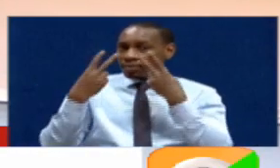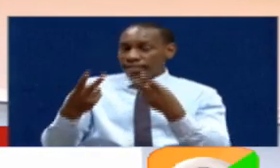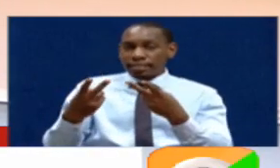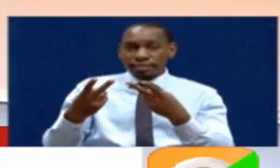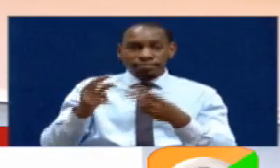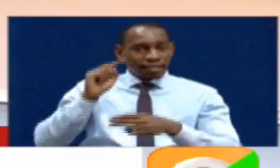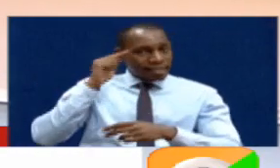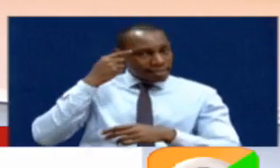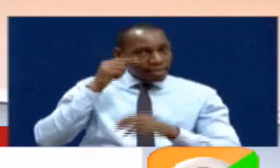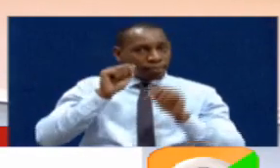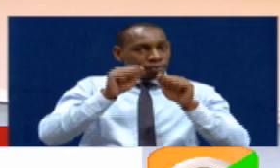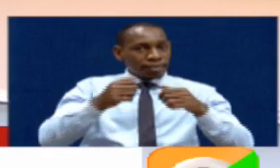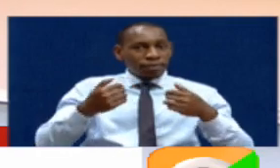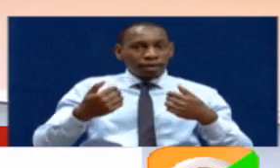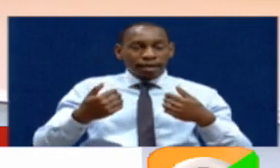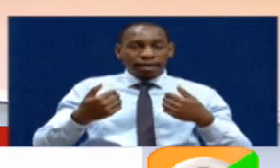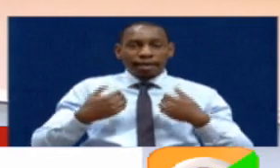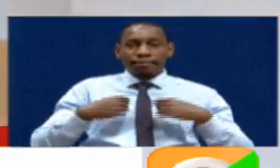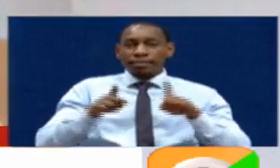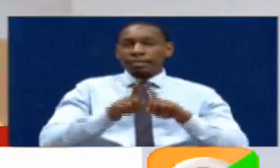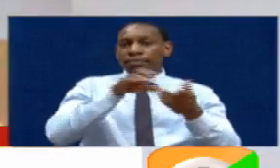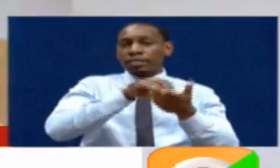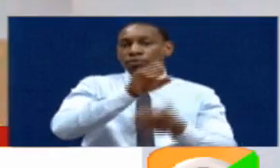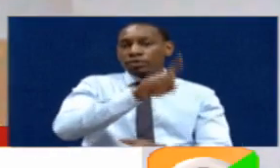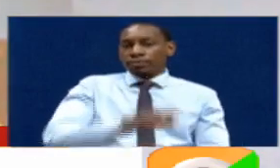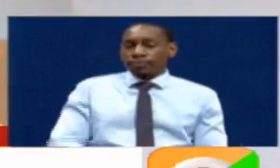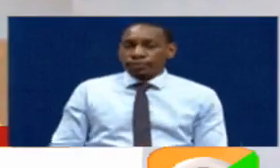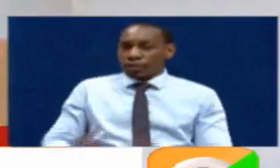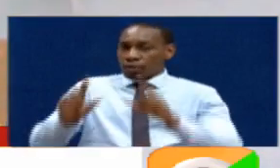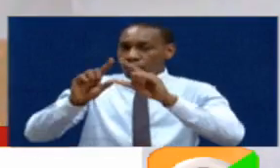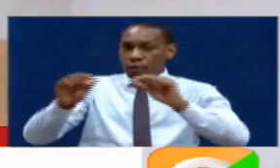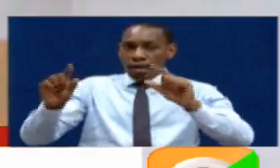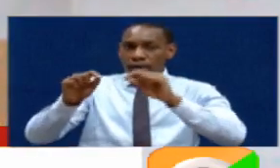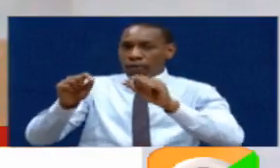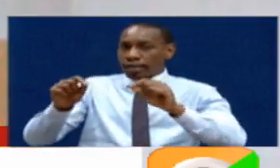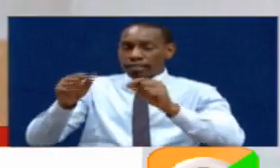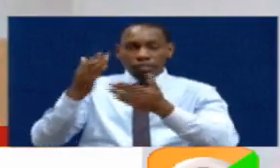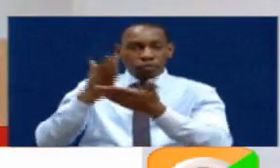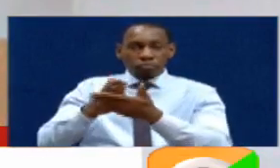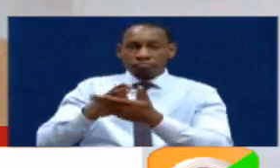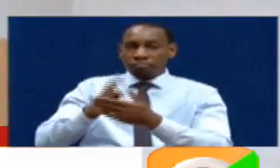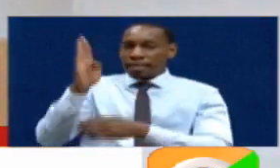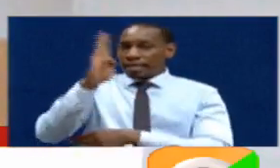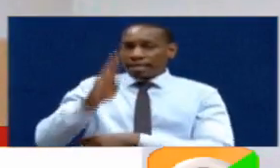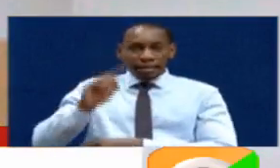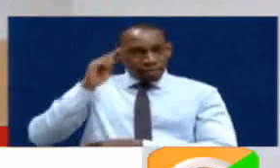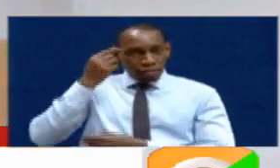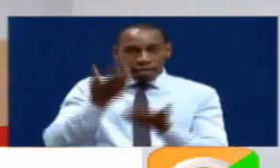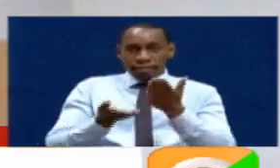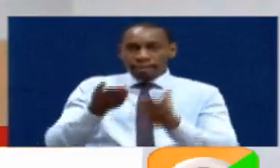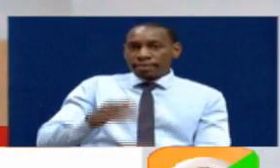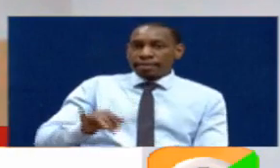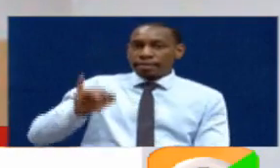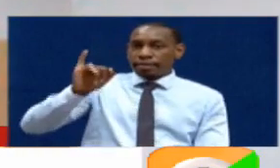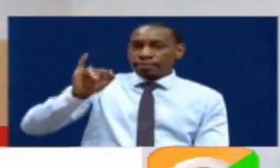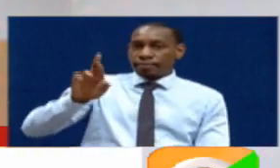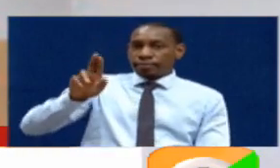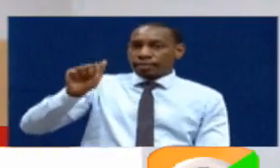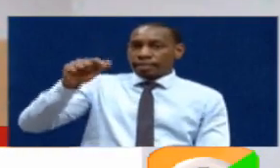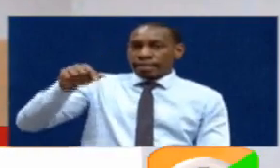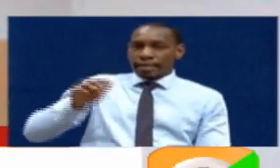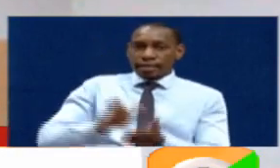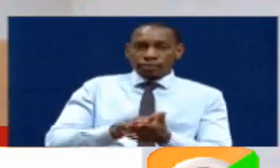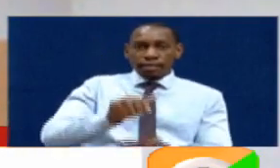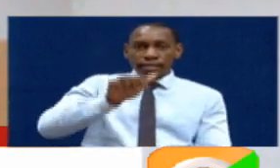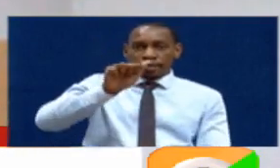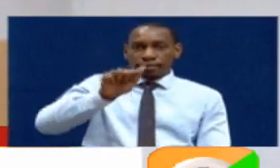think in your wildest dreams? To be honest, I've never ever thought, me being in Iraq and Afghanistan, being in, you